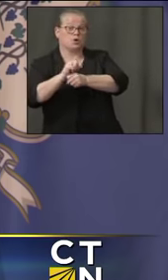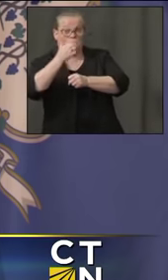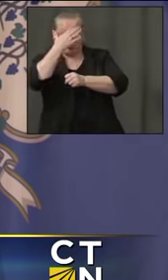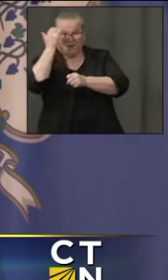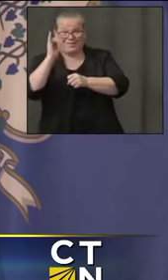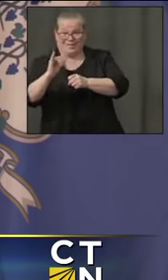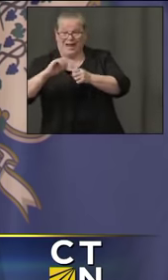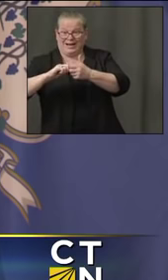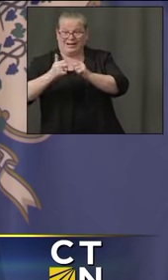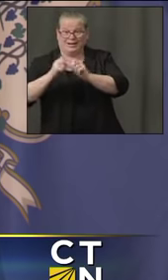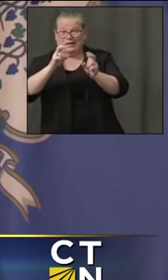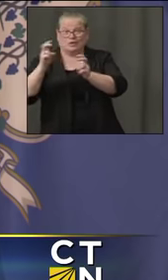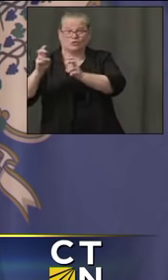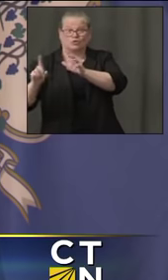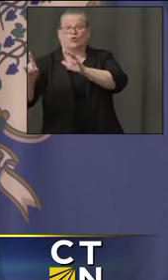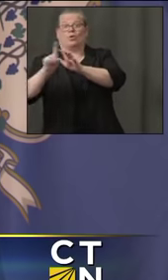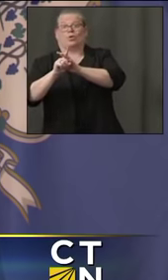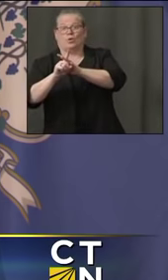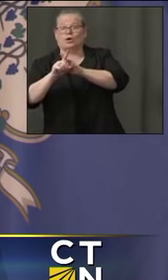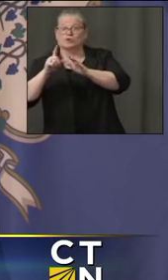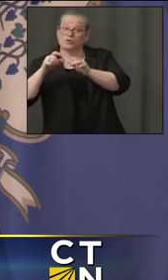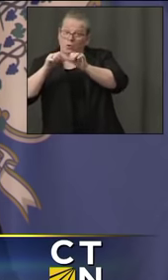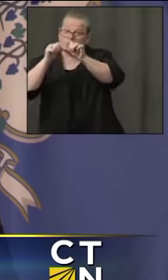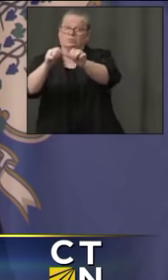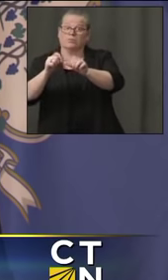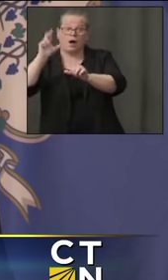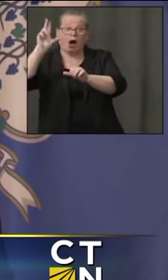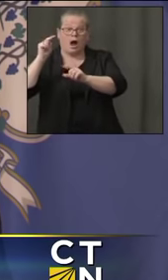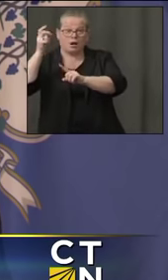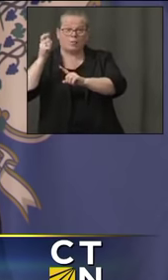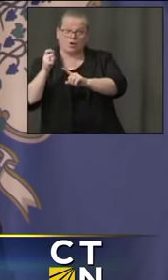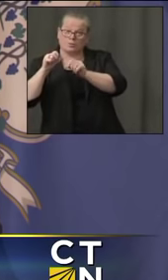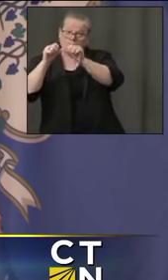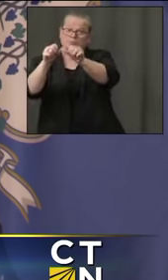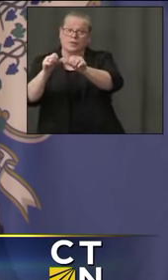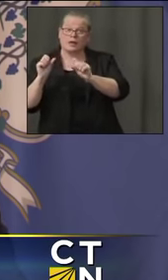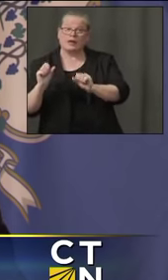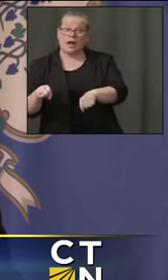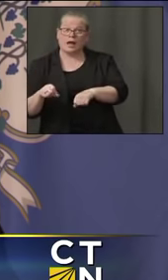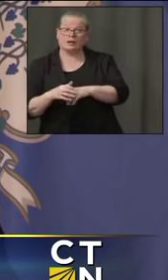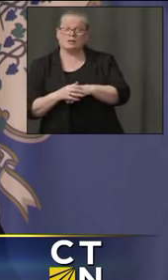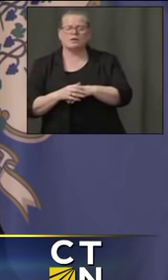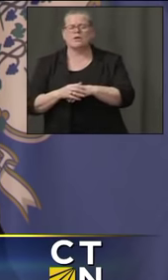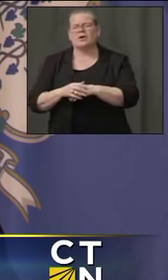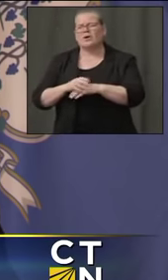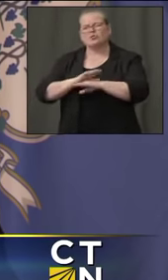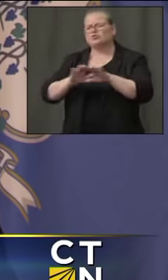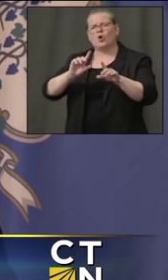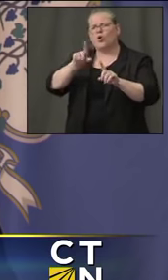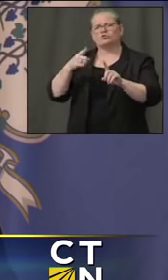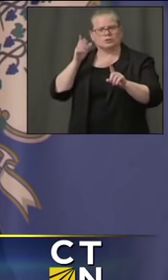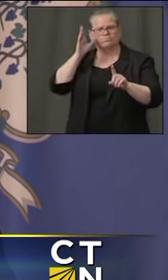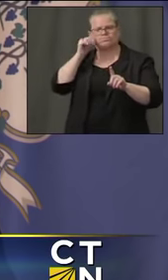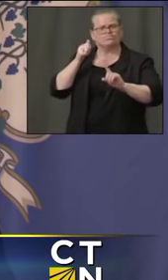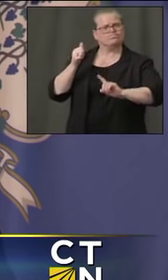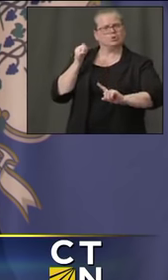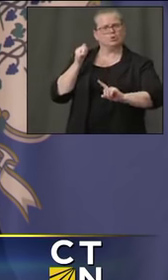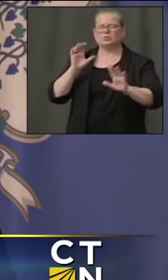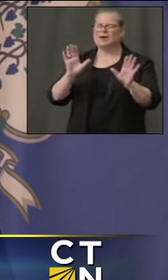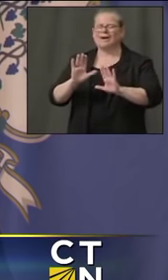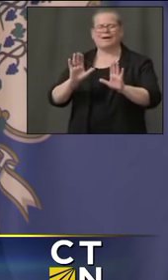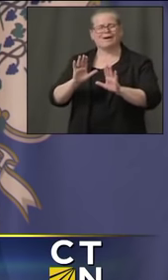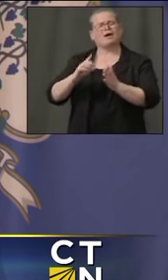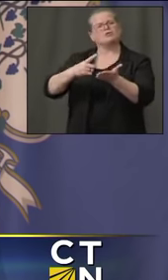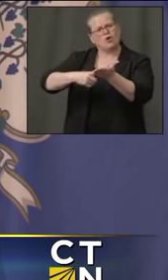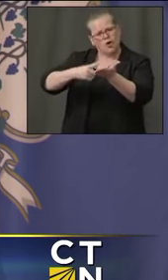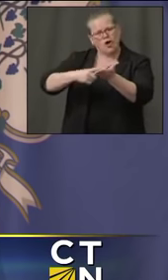will be simplified for them. Yeah, I mean, don't just refuse. It's probably good to talk to your, talk to your company